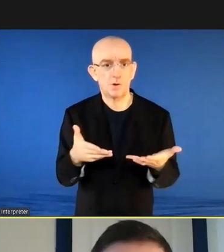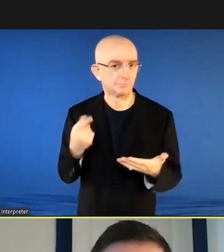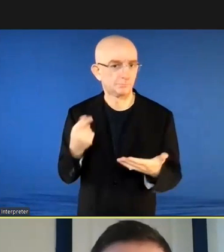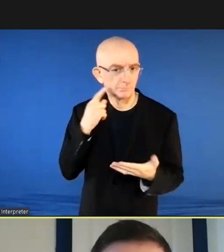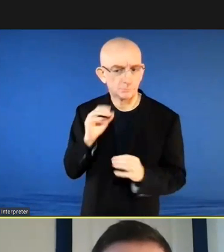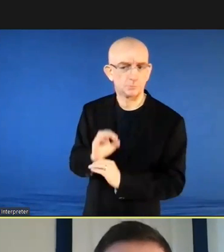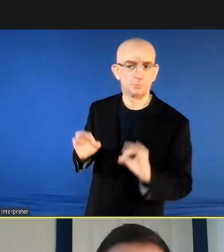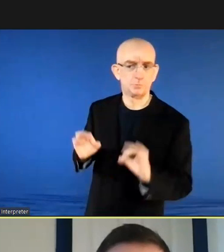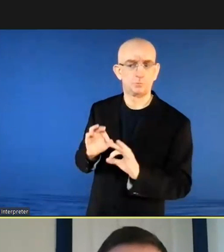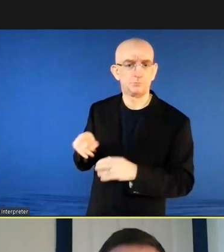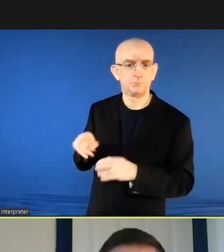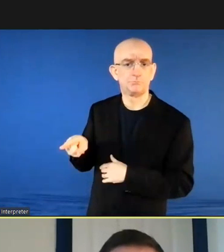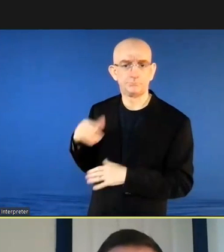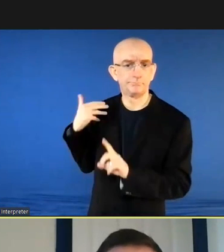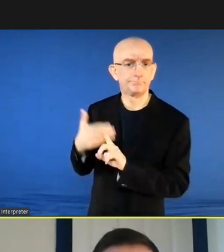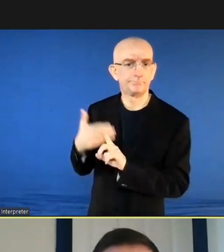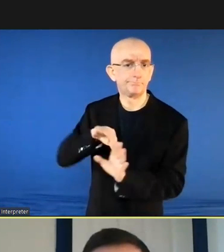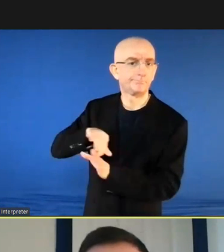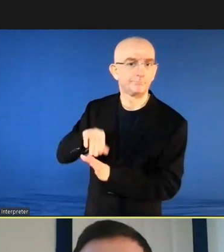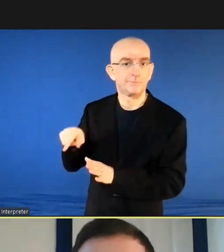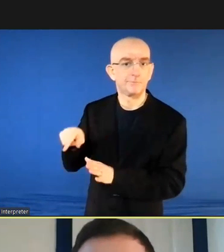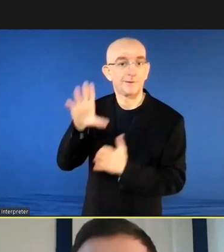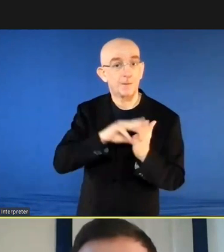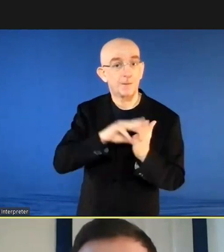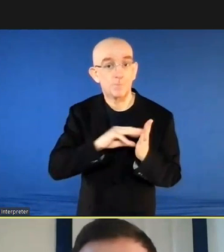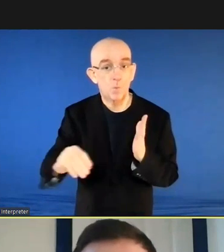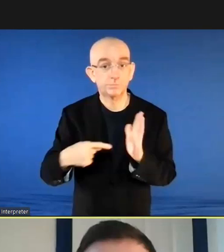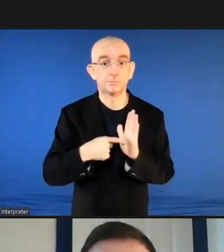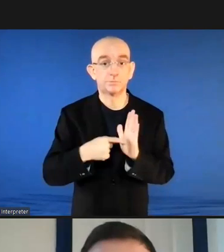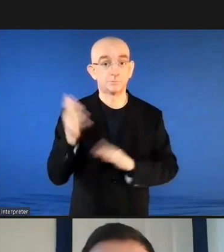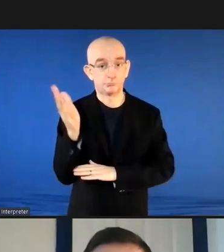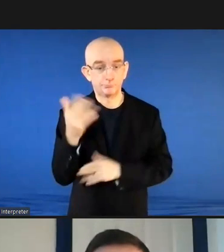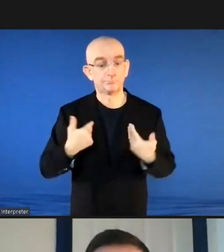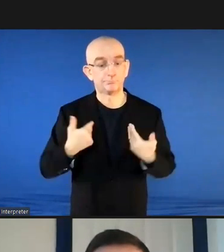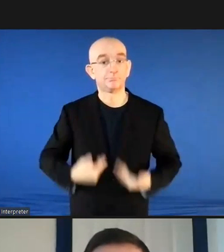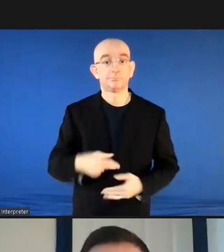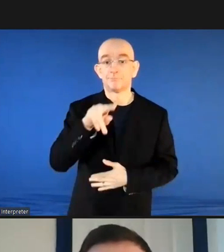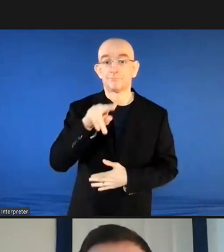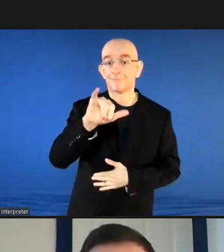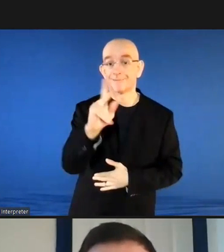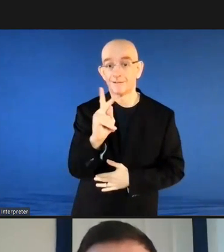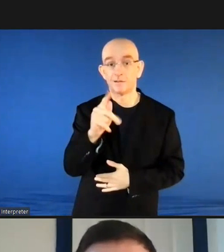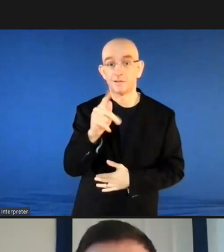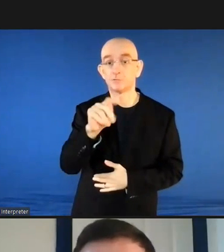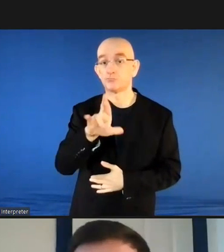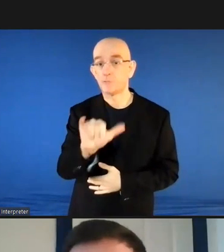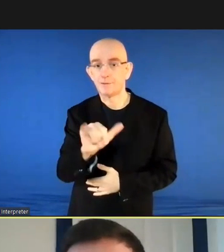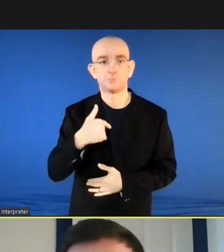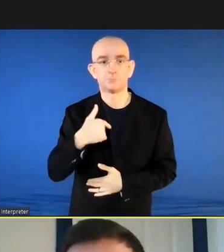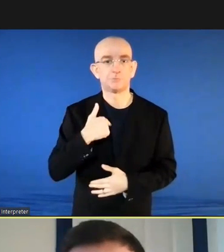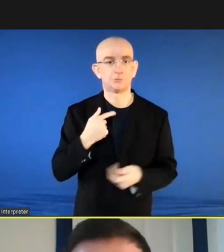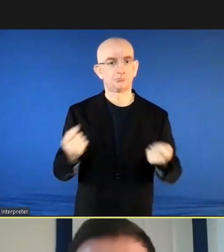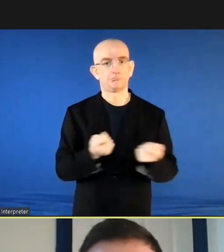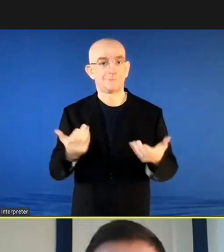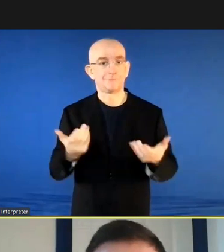just remind everyone that we have captions in English for the event today. The link for this was shared in the email that you received